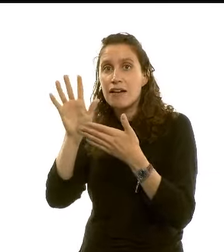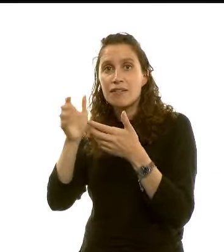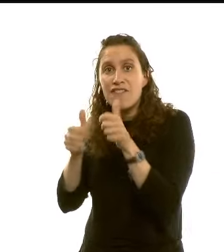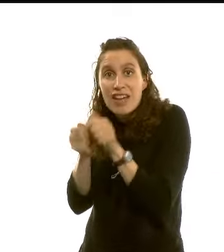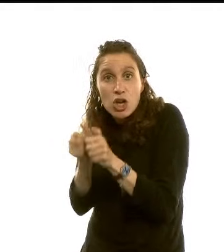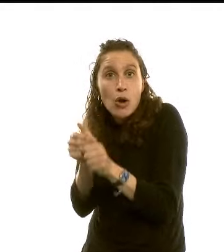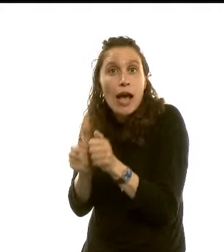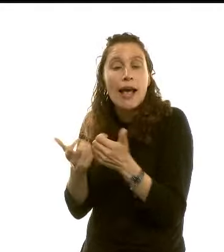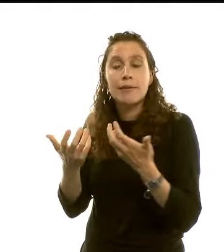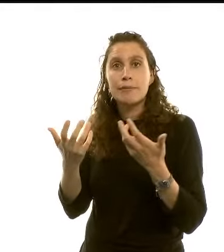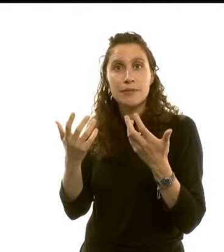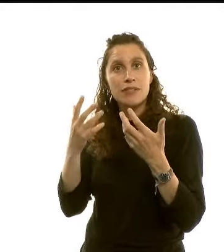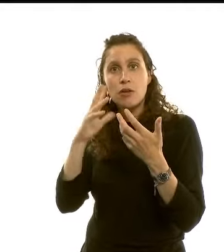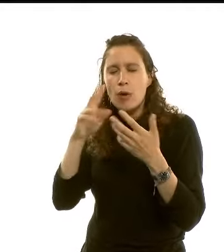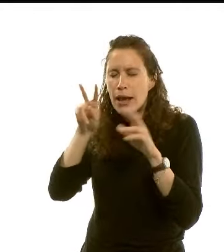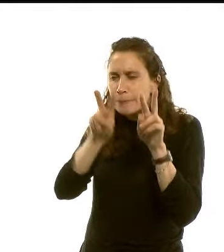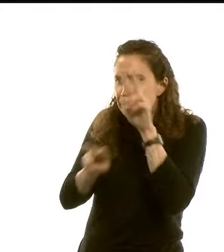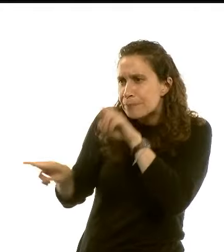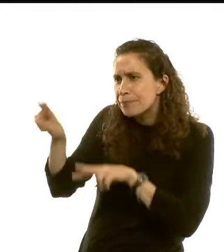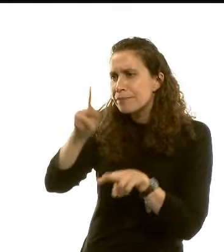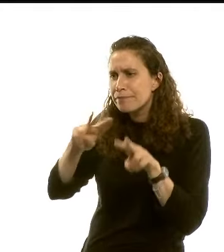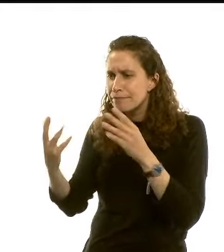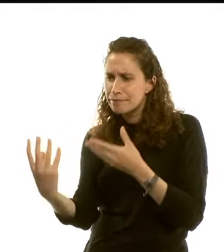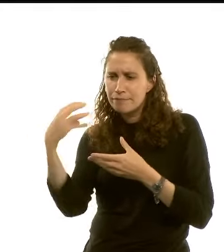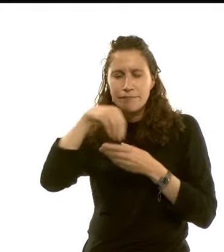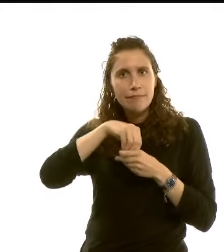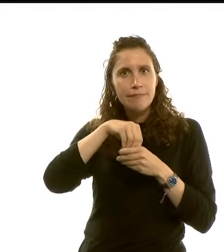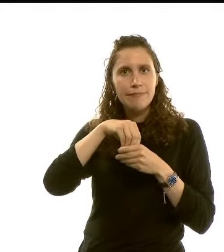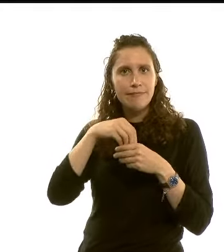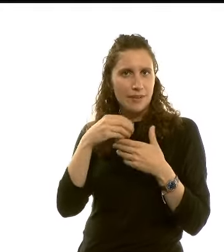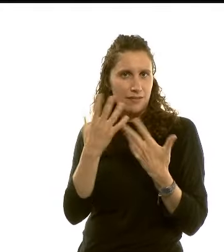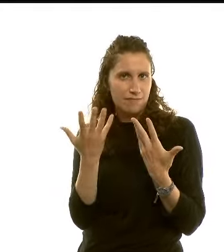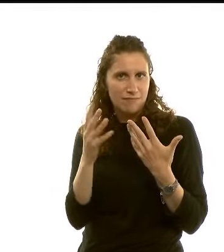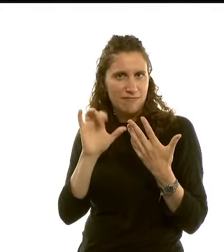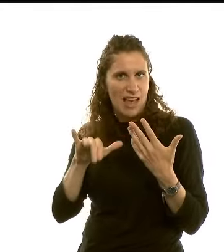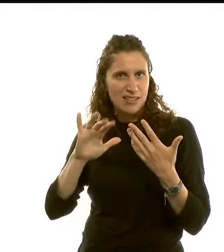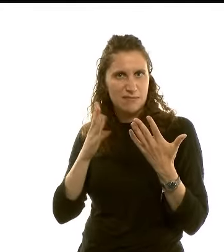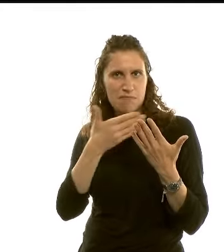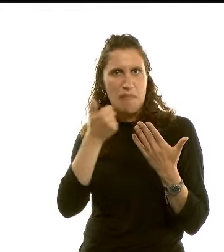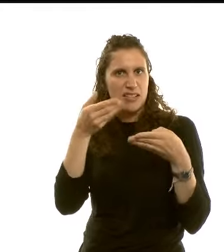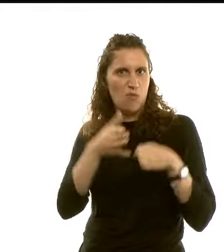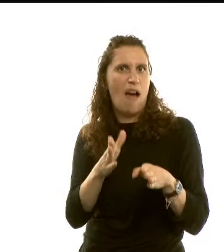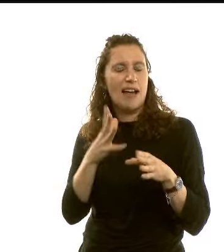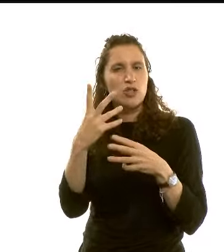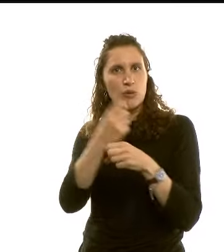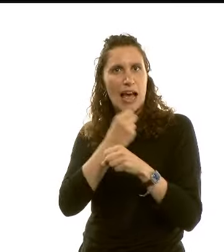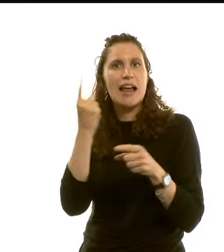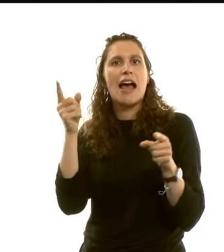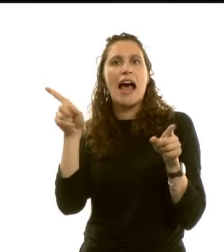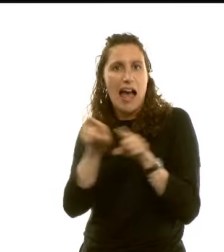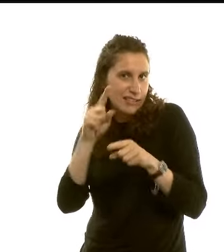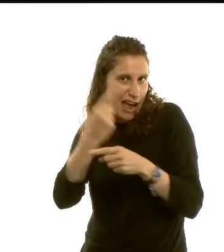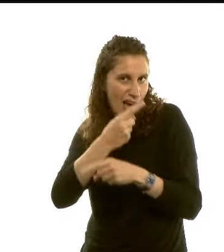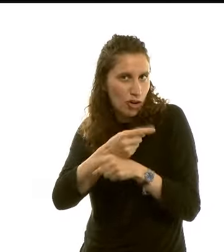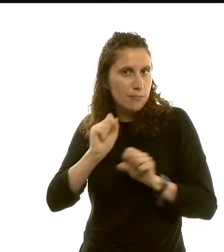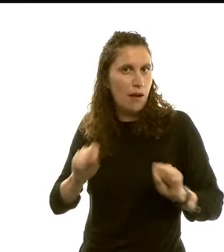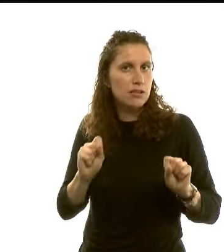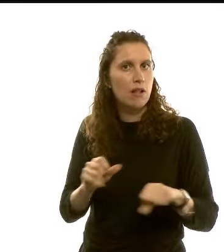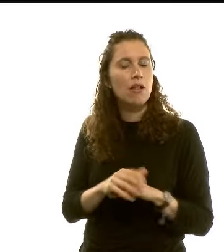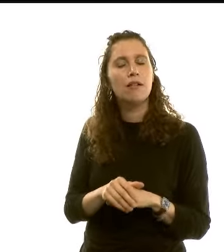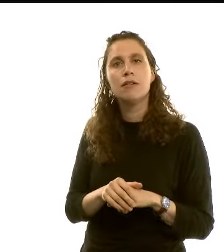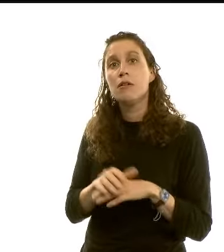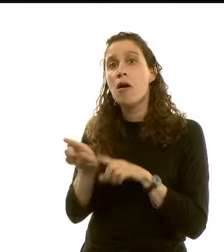games. Taking reference from these sources is pretty much the best way to get them as accurate as possible. Plus, it's kind of